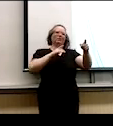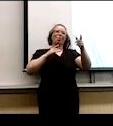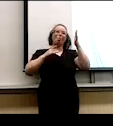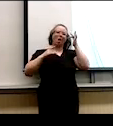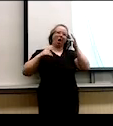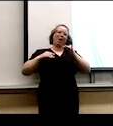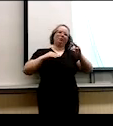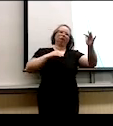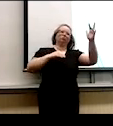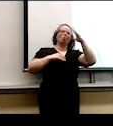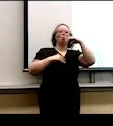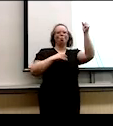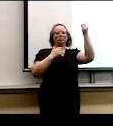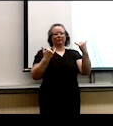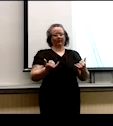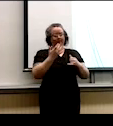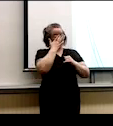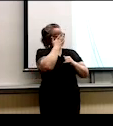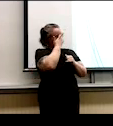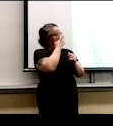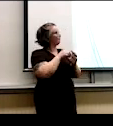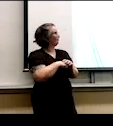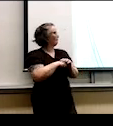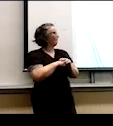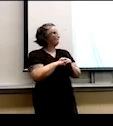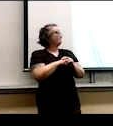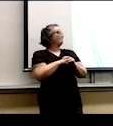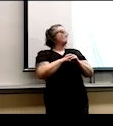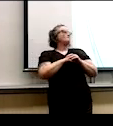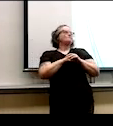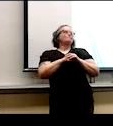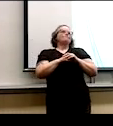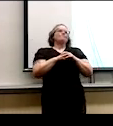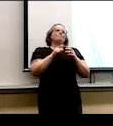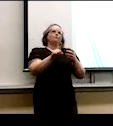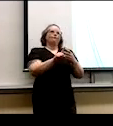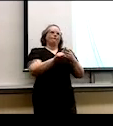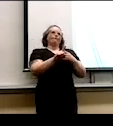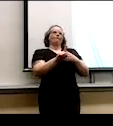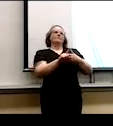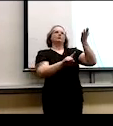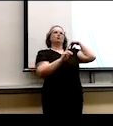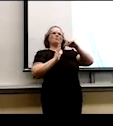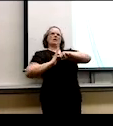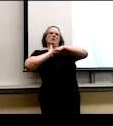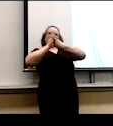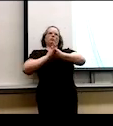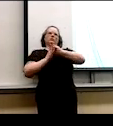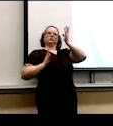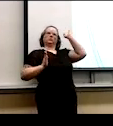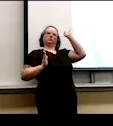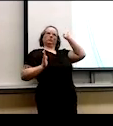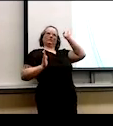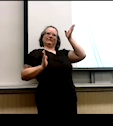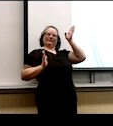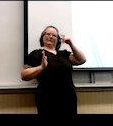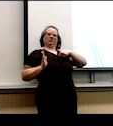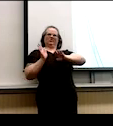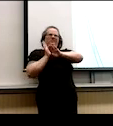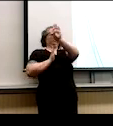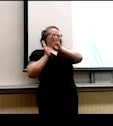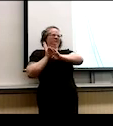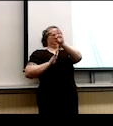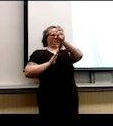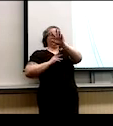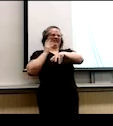this revised talk and the old talk, and this was in my 2007